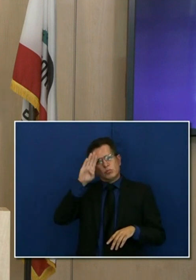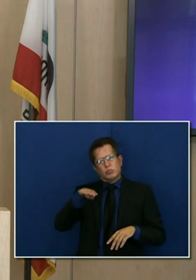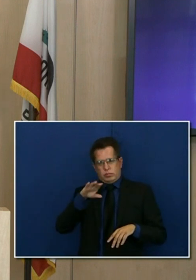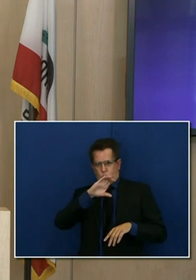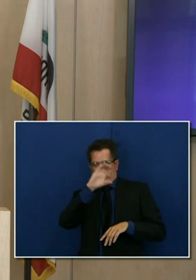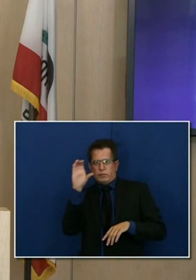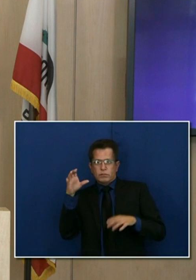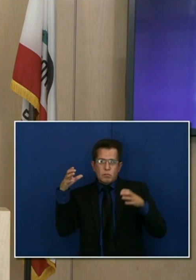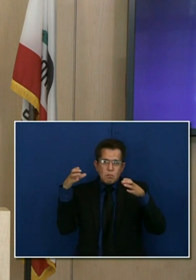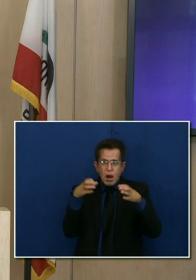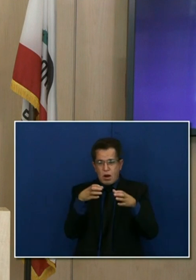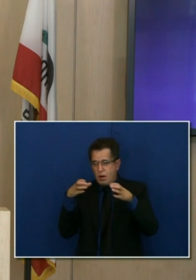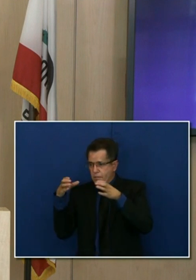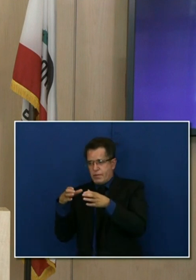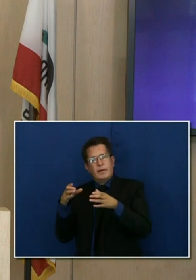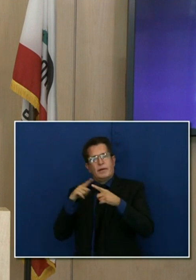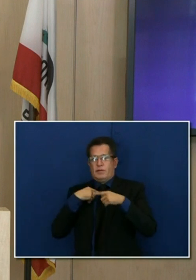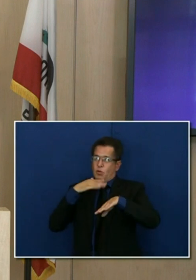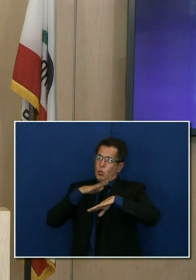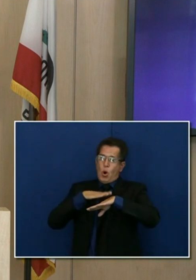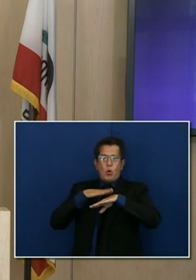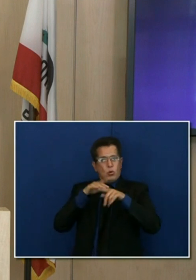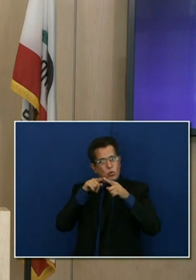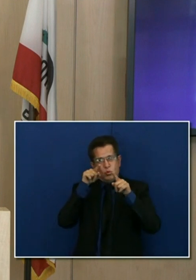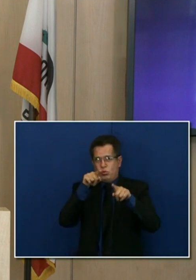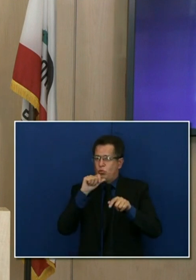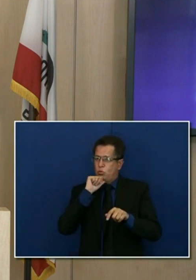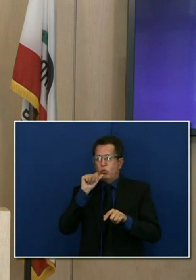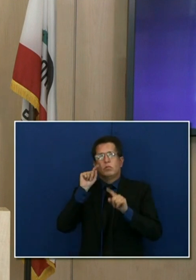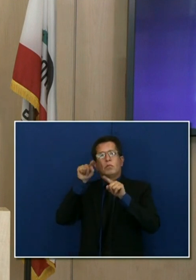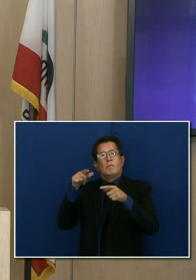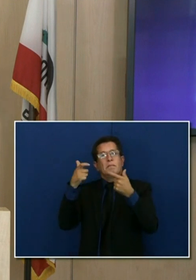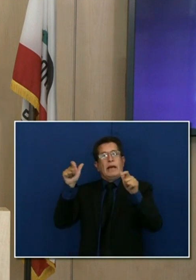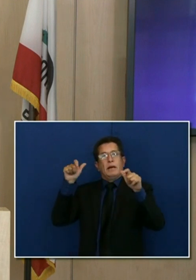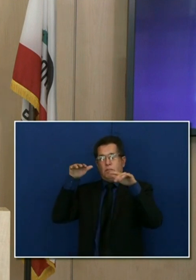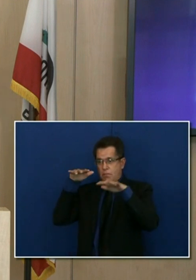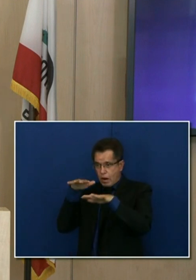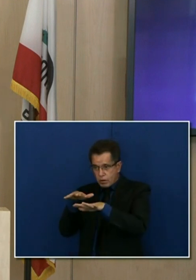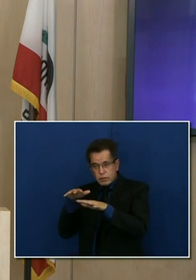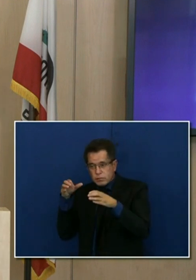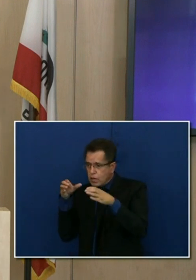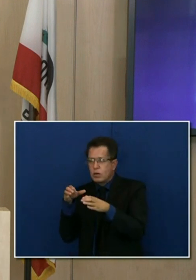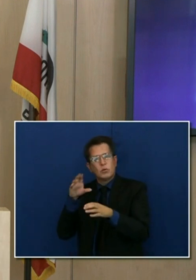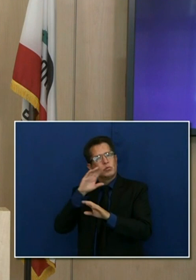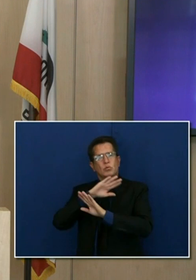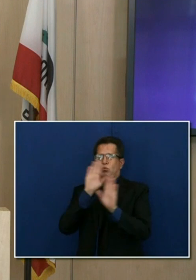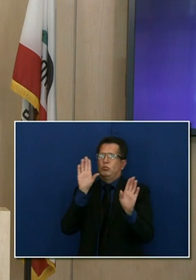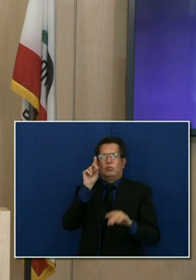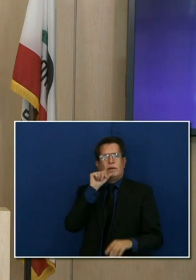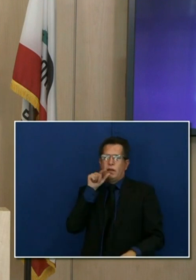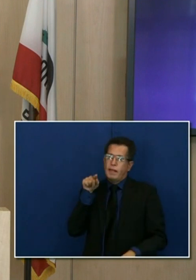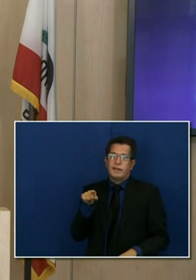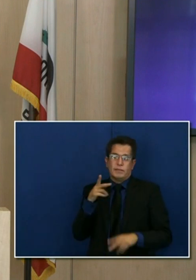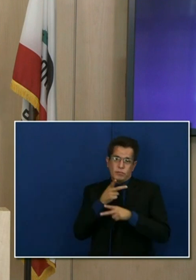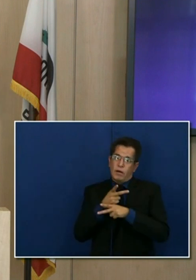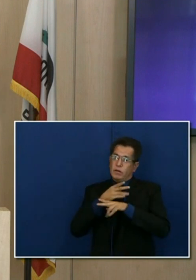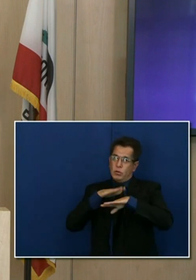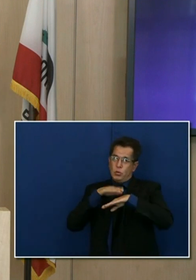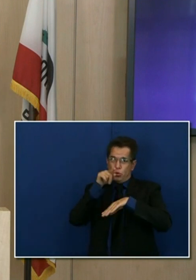we urge you to avoid large gatherings. But if you believe you've come in contact with someone with